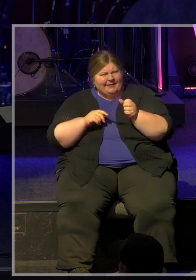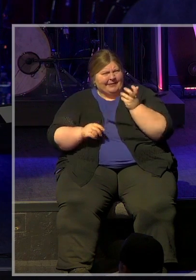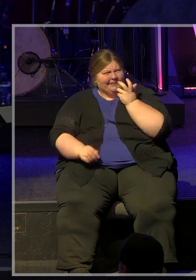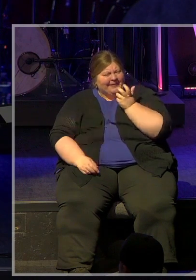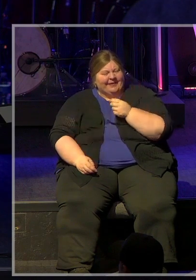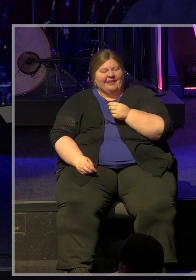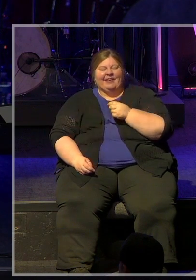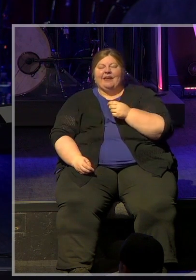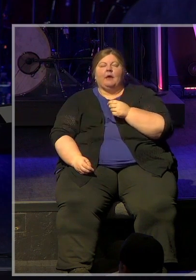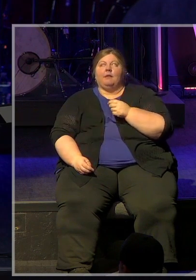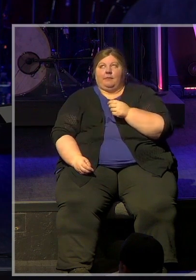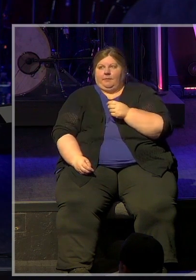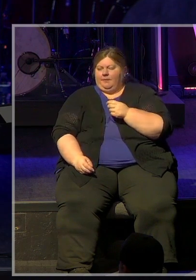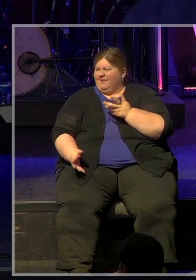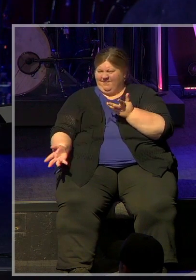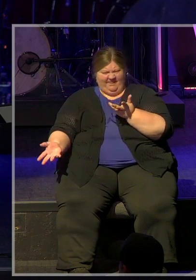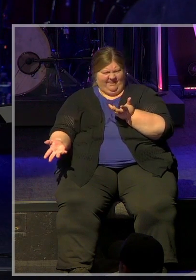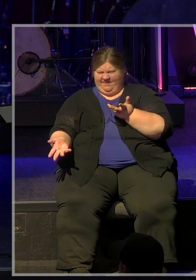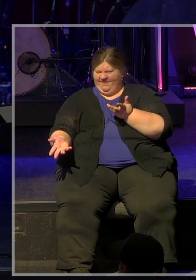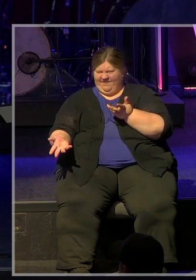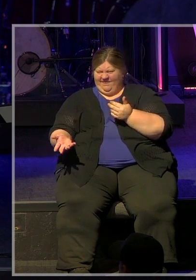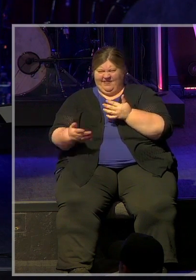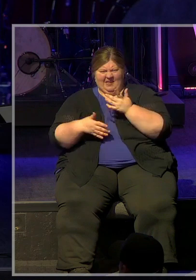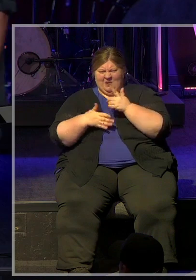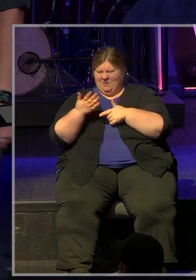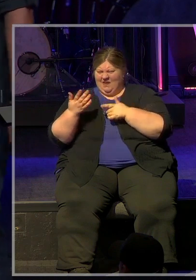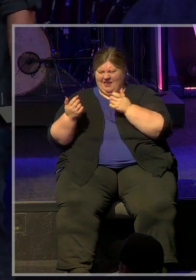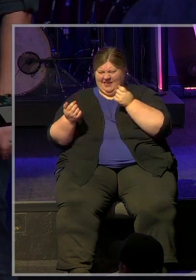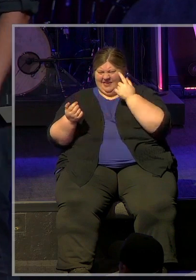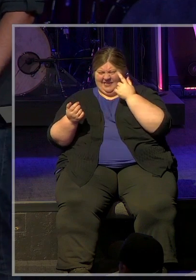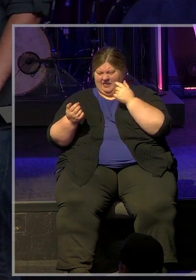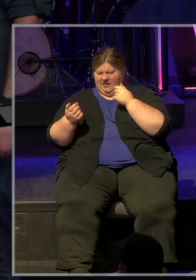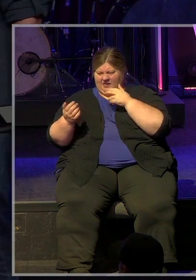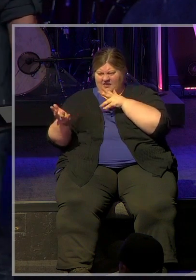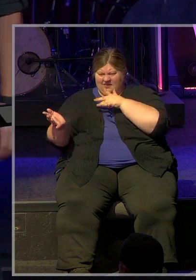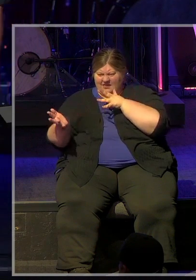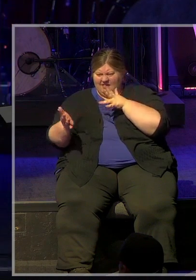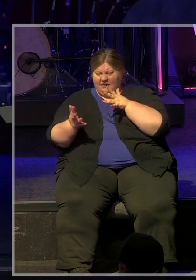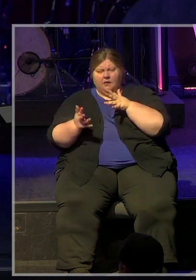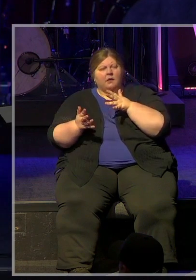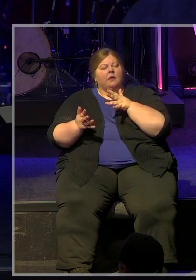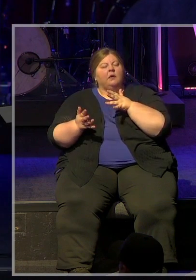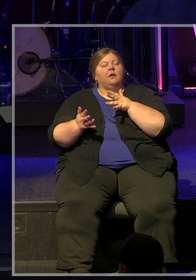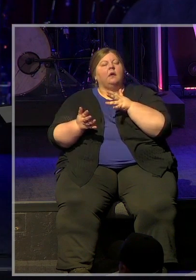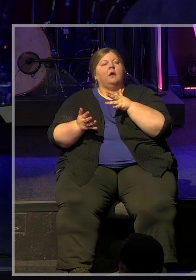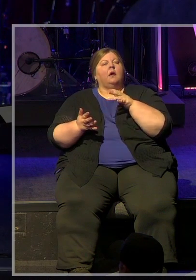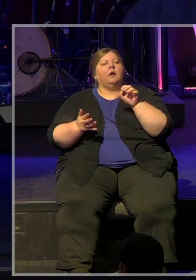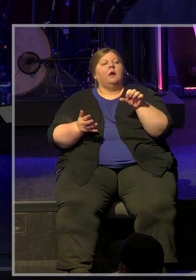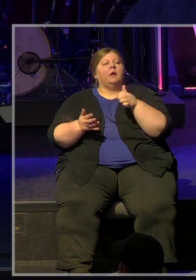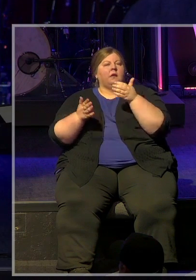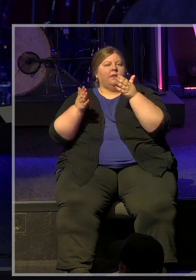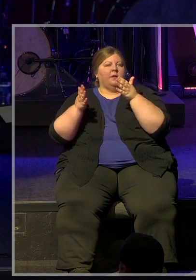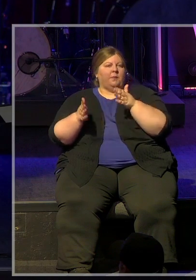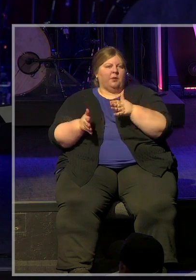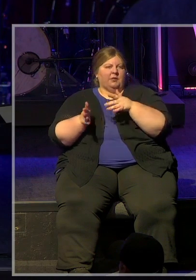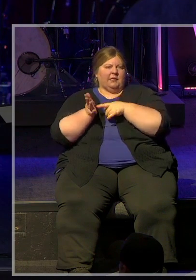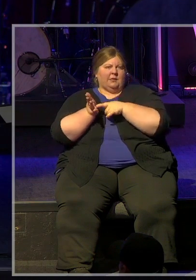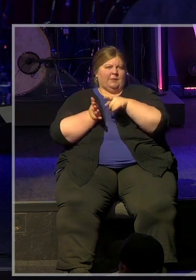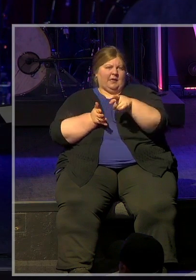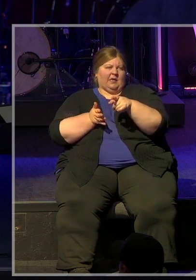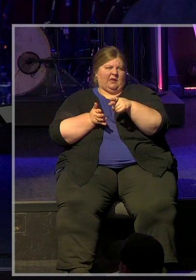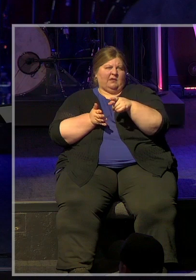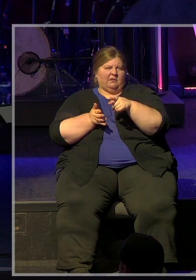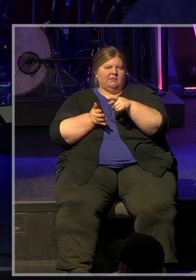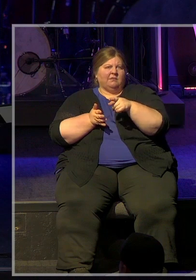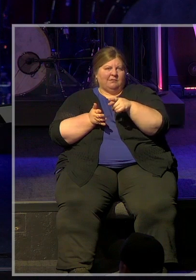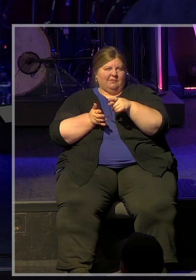it. I was so concerned. I was like, what I get? This is a home run. And then the last one was at someone else's cost. Isn't it true?